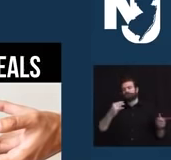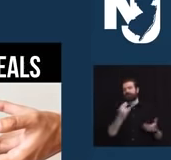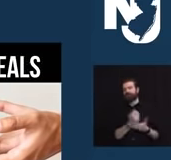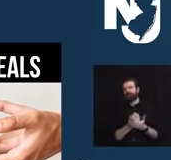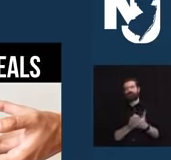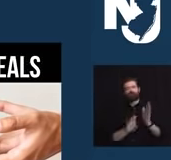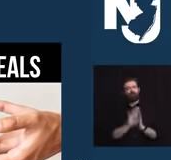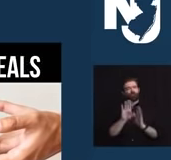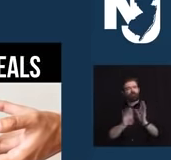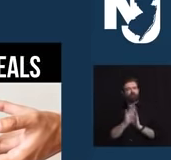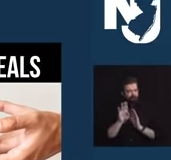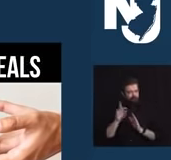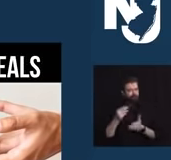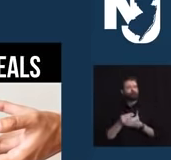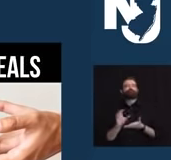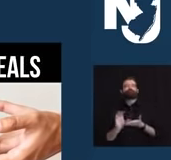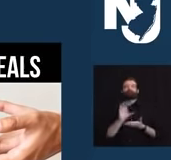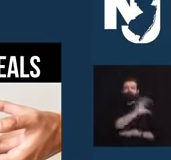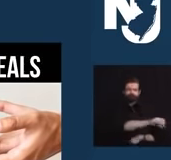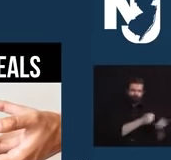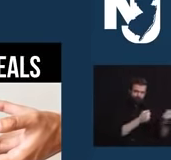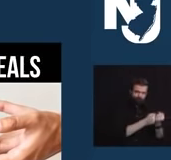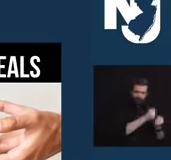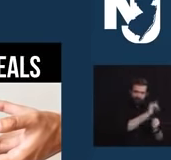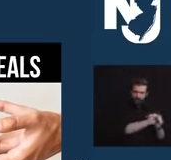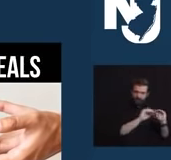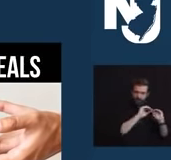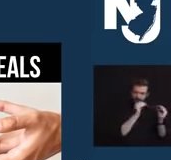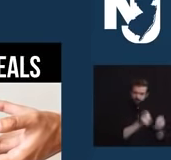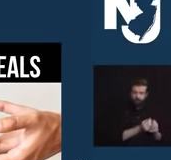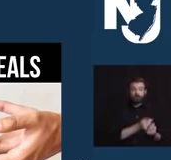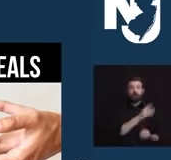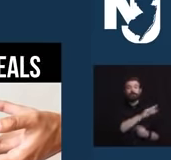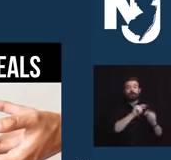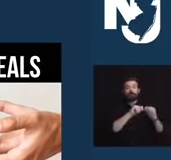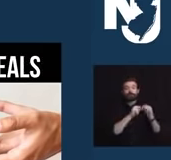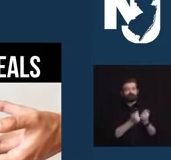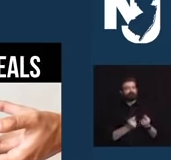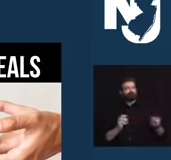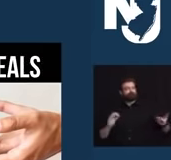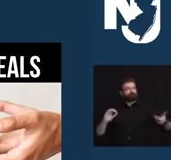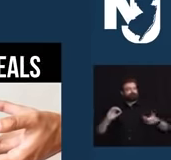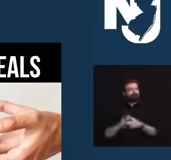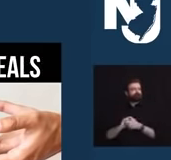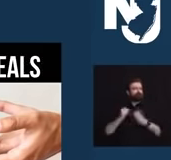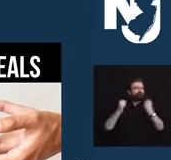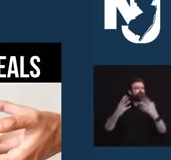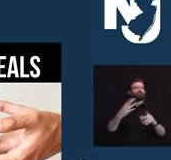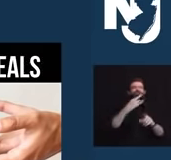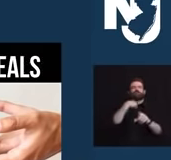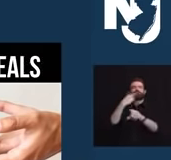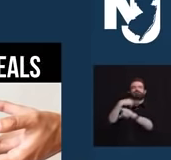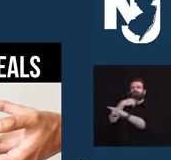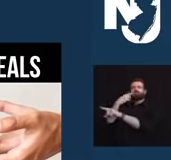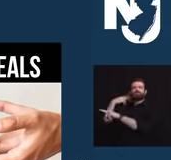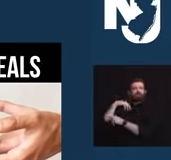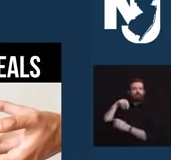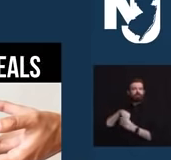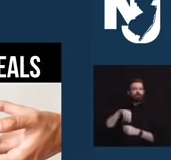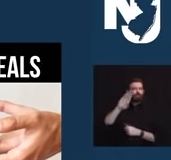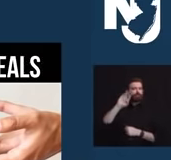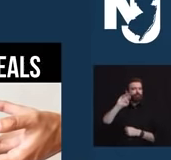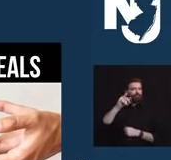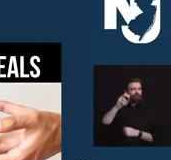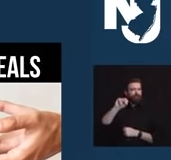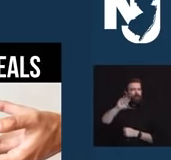program. This means Stacy and her team can partner with Bergen County restaurants to provide the meals the community needs, and